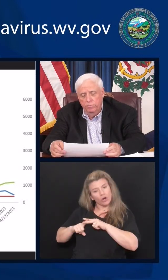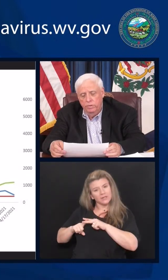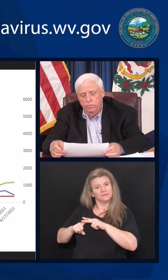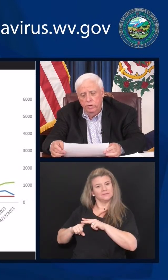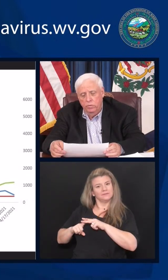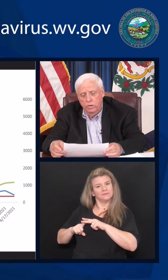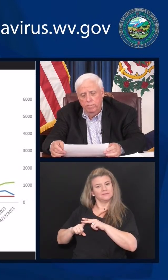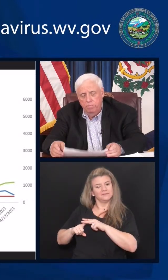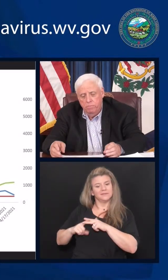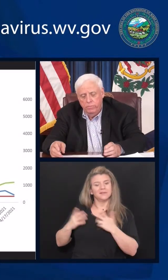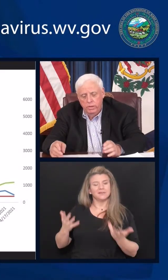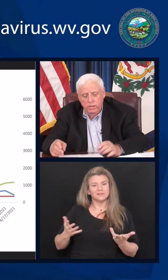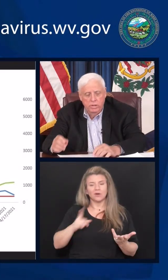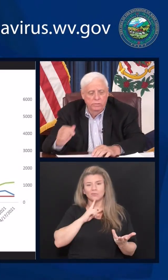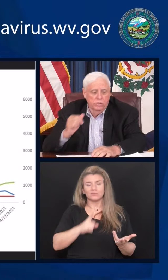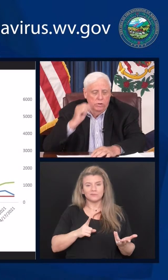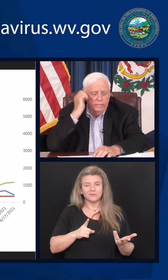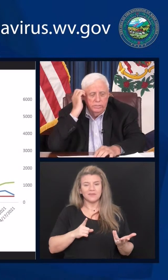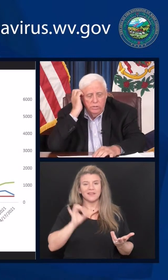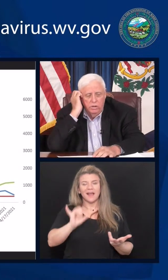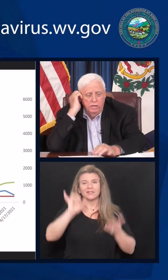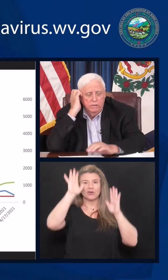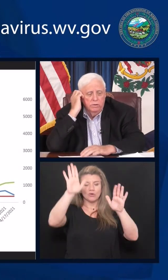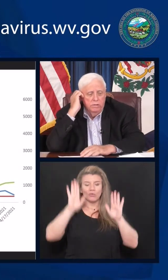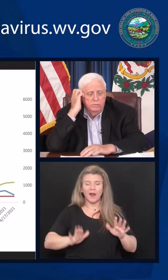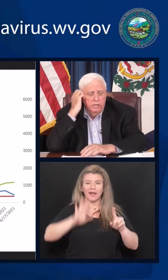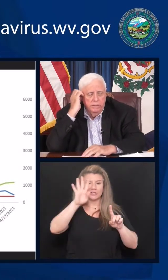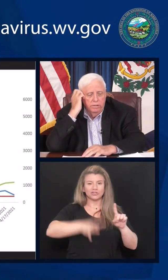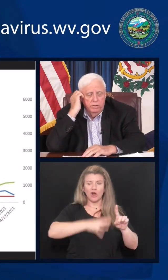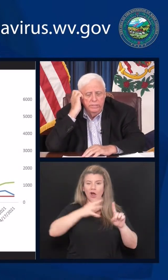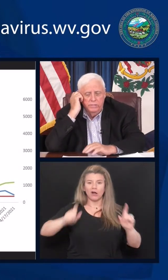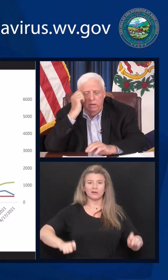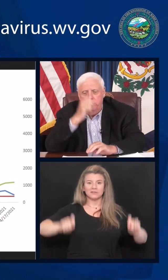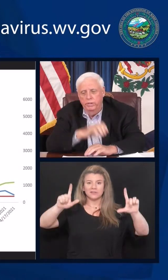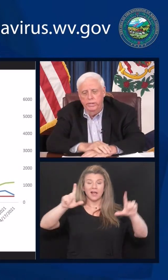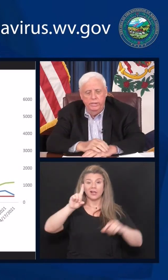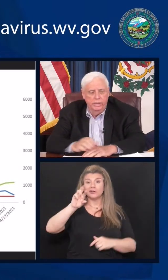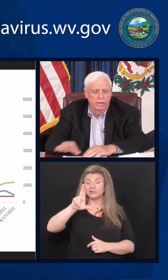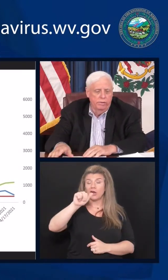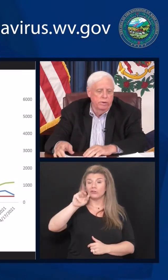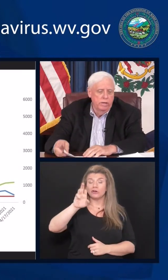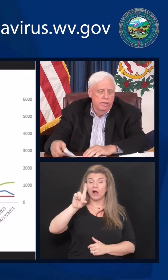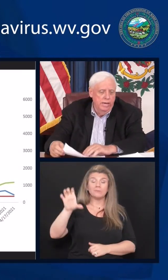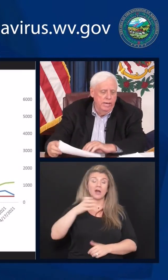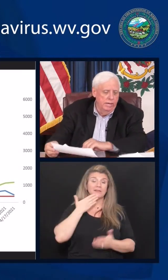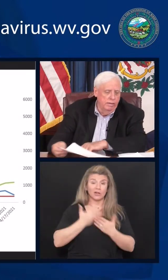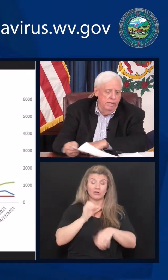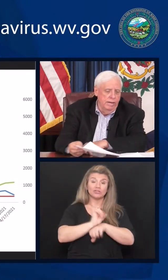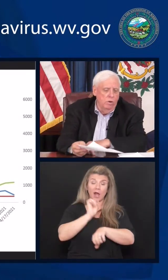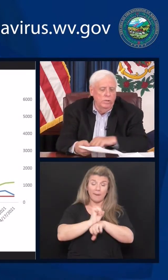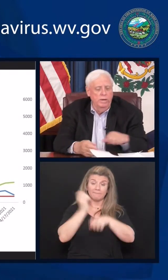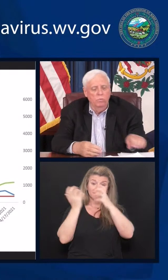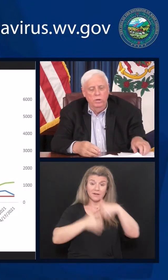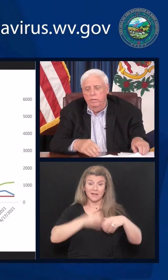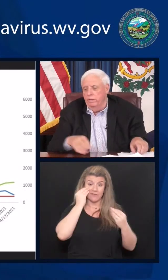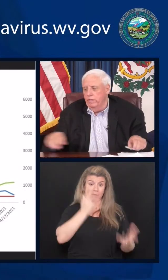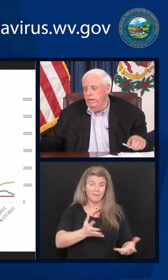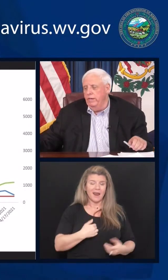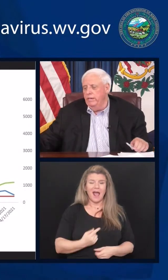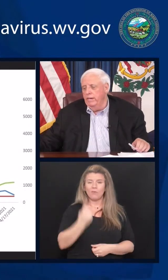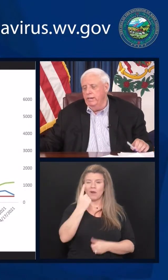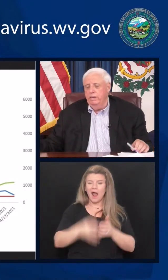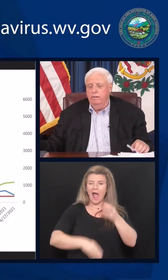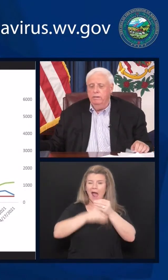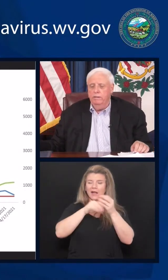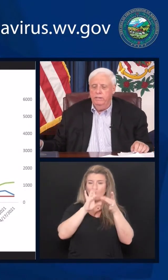So it's a great chart. Dr. Amjad did a great job putting that together. And I only have one other